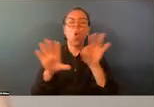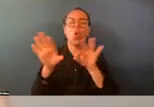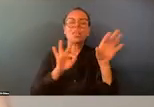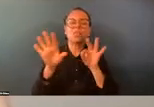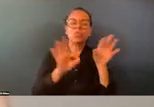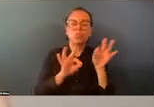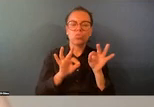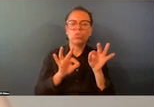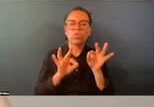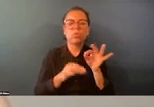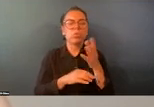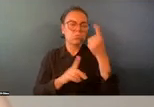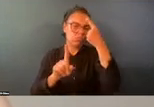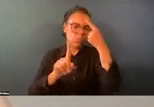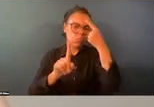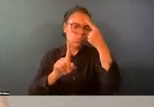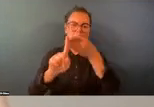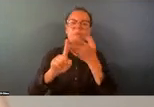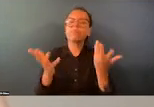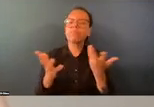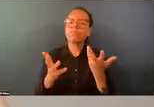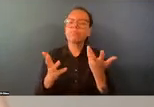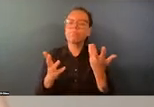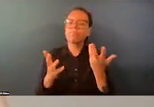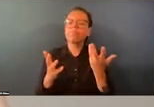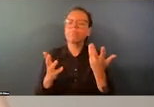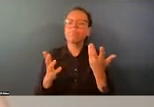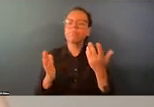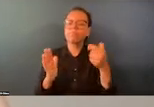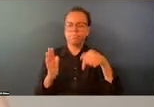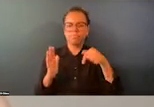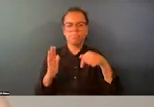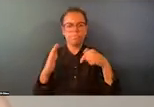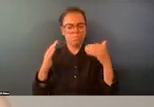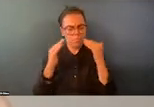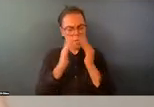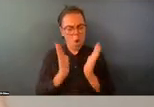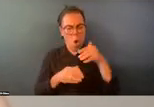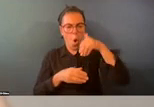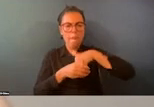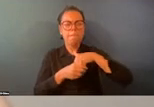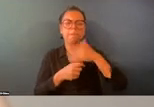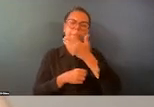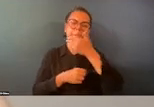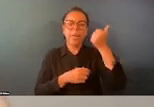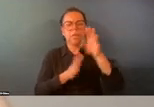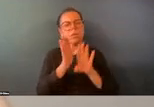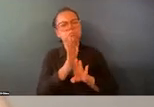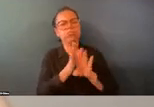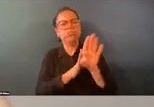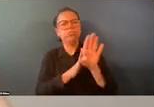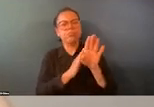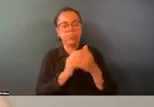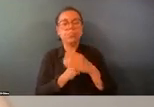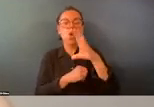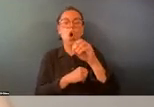choices they make to contribute to a reduction of their personal, household, community and national climate